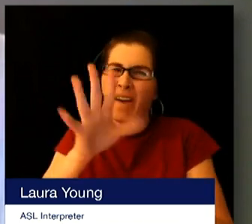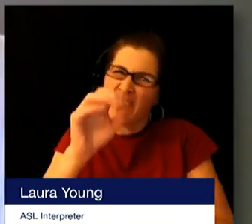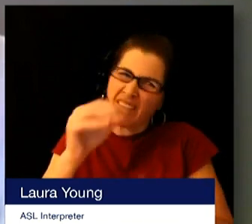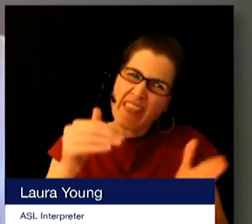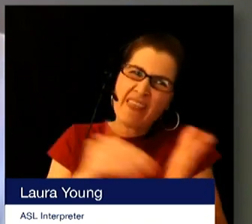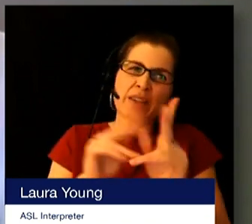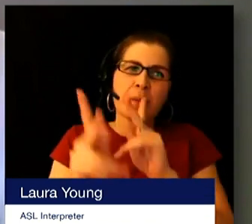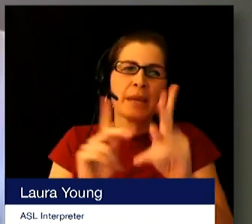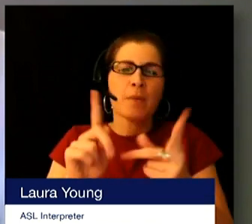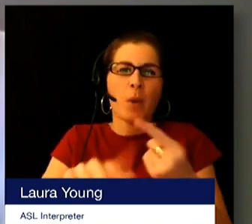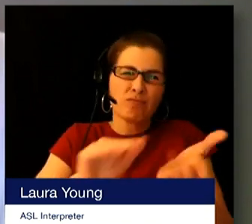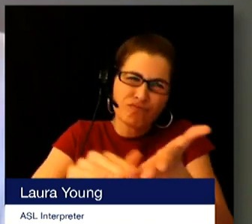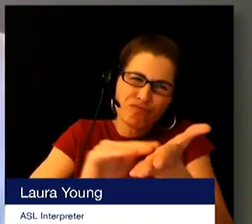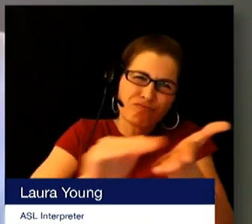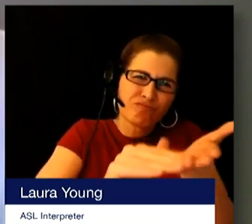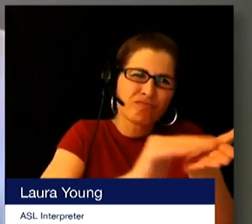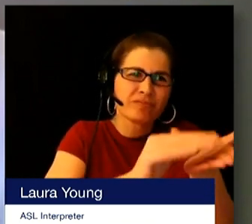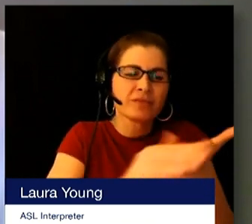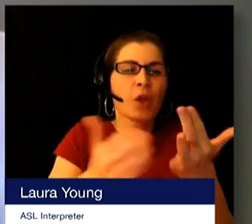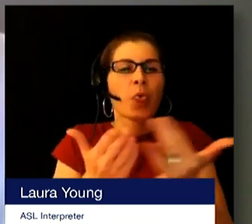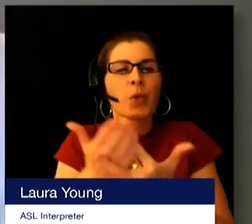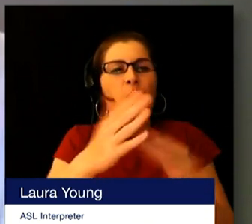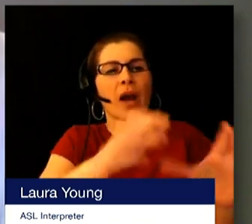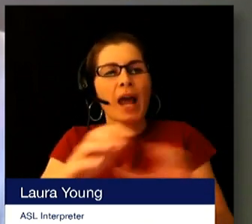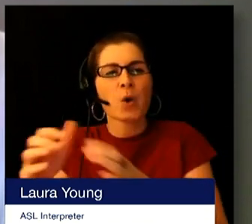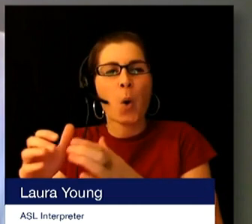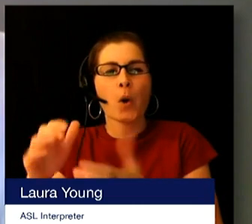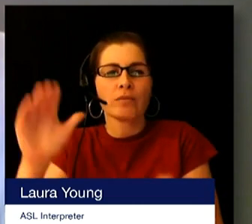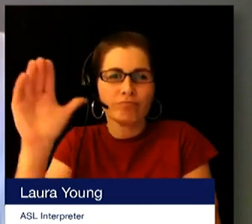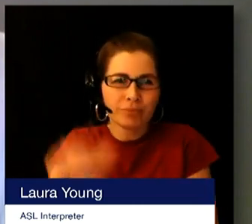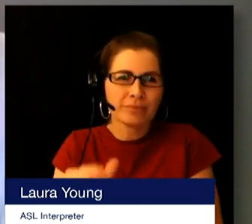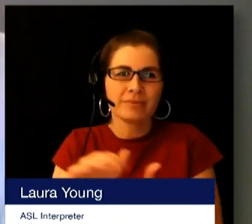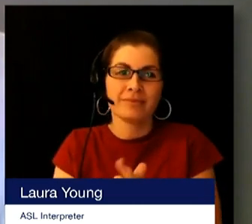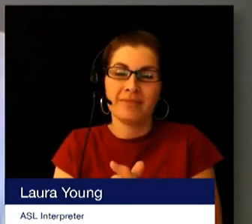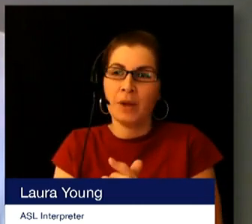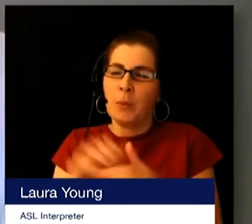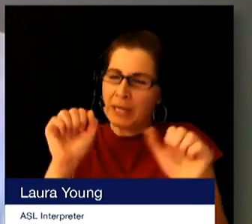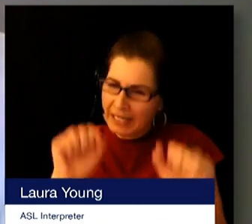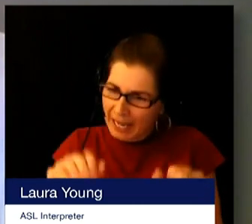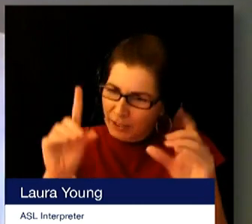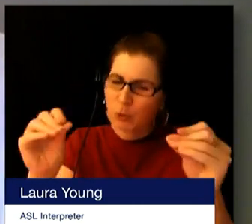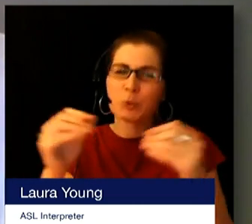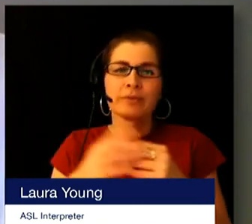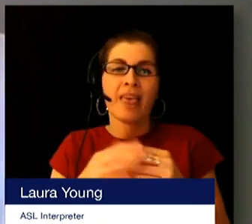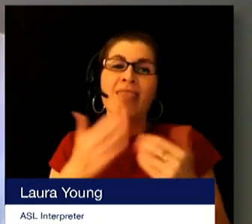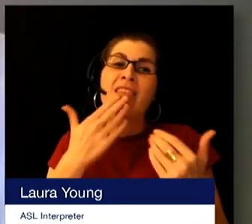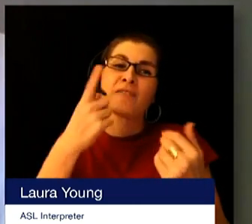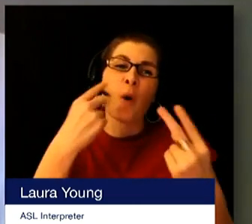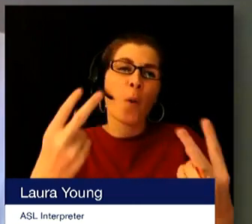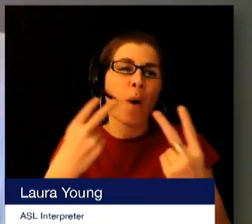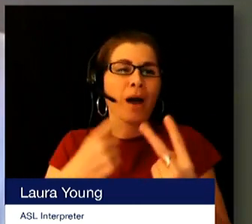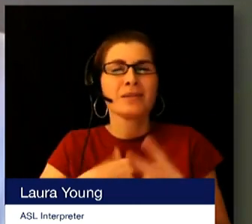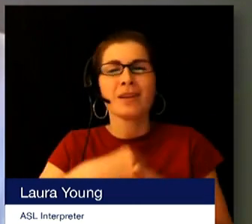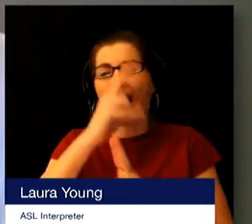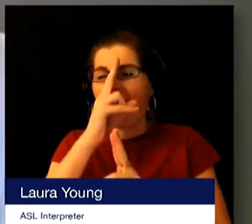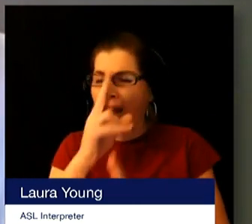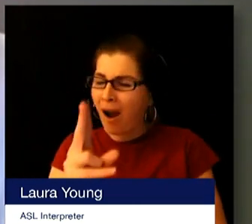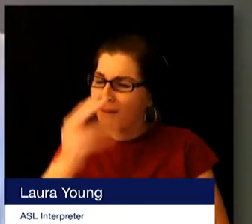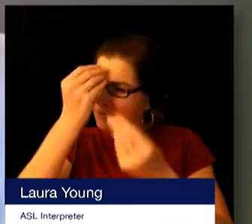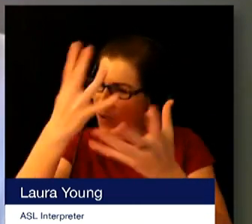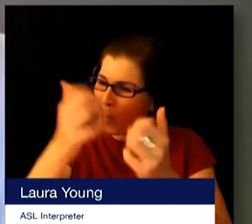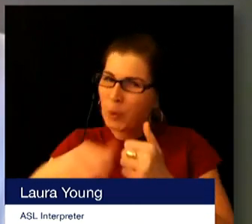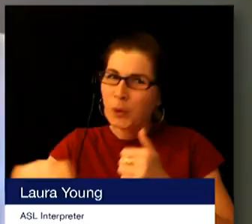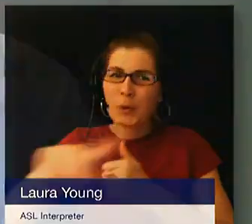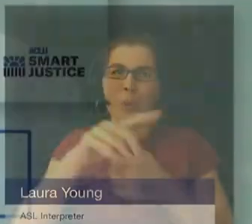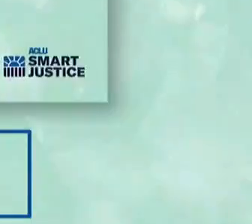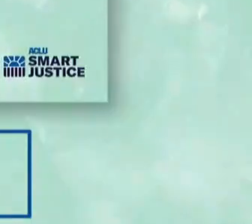prisons through the use of categorical commutations. We can get this done. Thank you all for watching. It has been an absolute honor to share this work with you tonight.